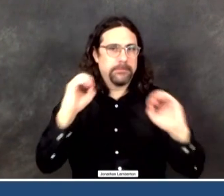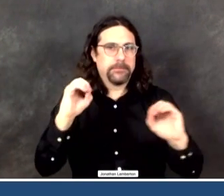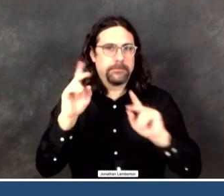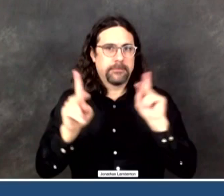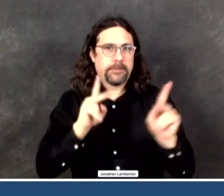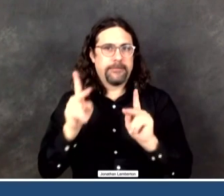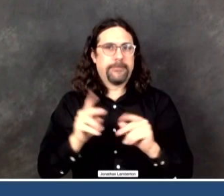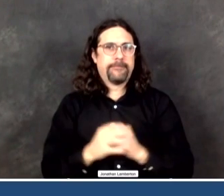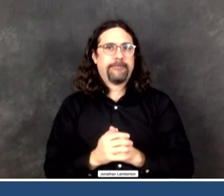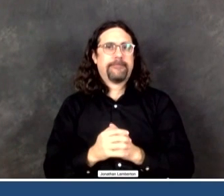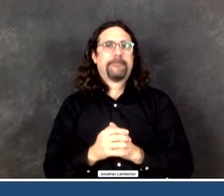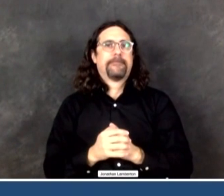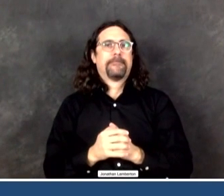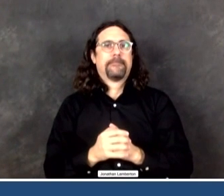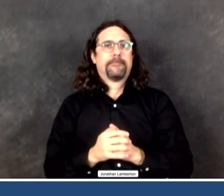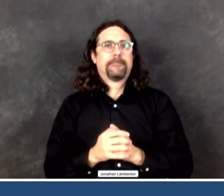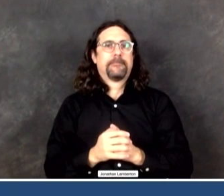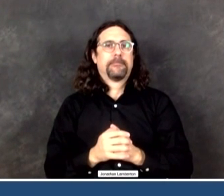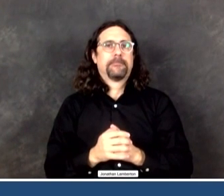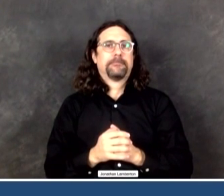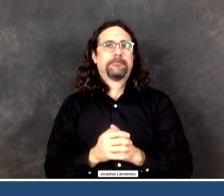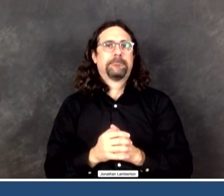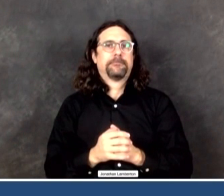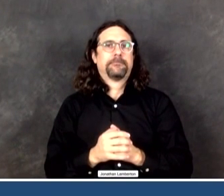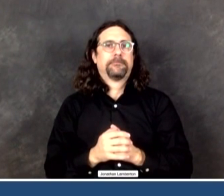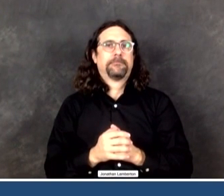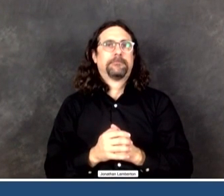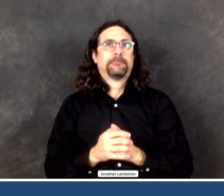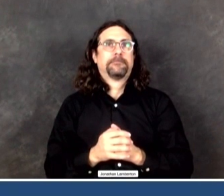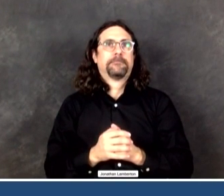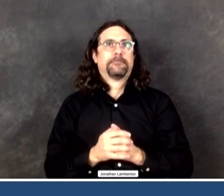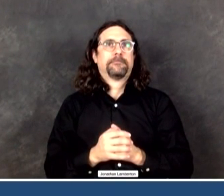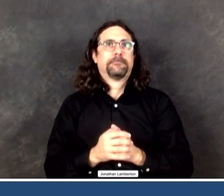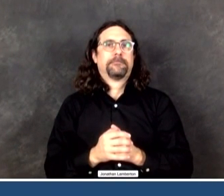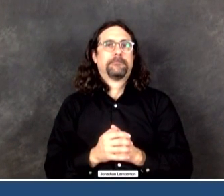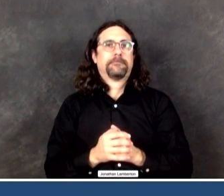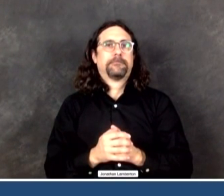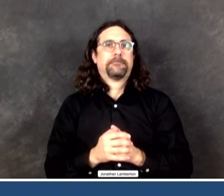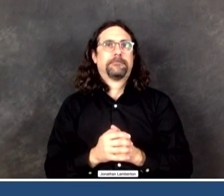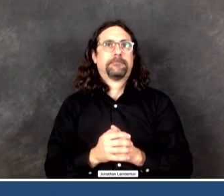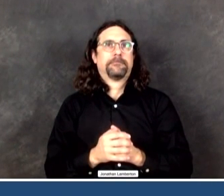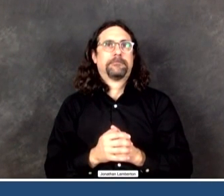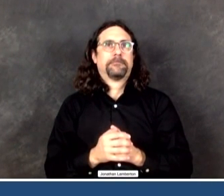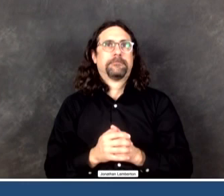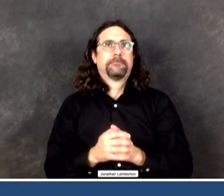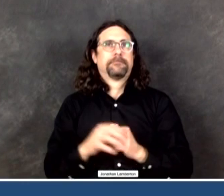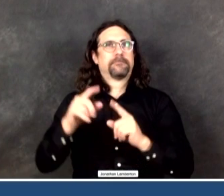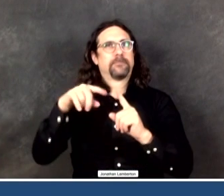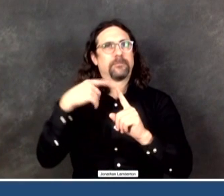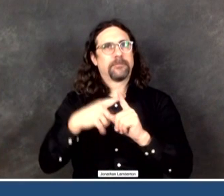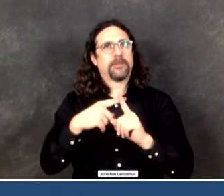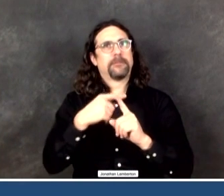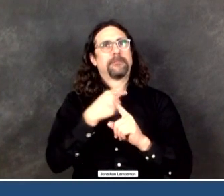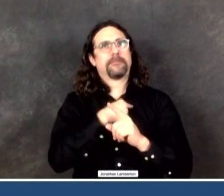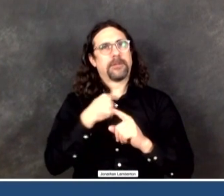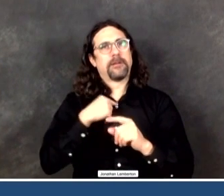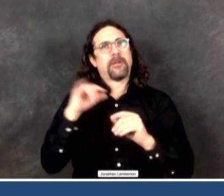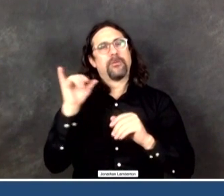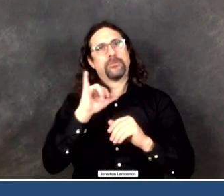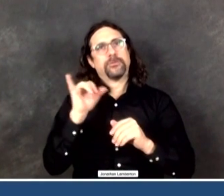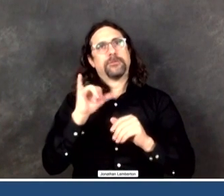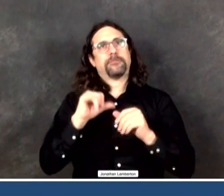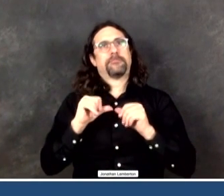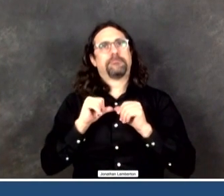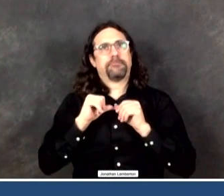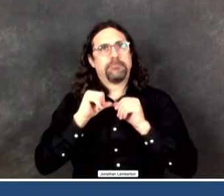to continue what we talked about before the coronavirus hit us, which is getting more and more New Yorkers off the streets who have been permanently living on